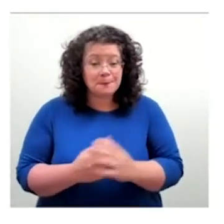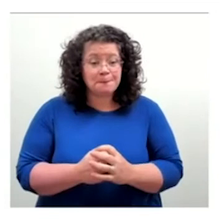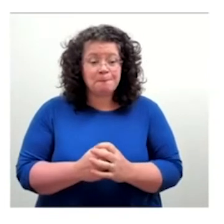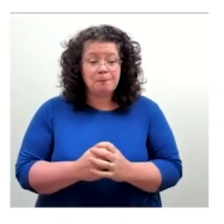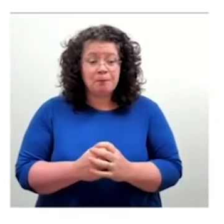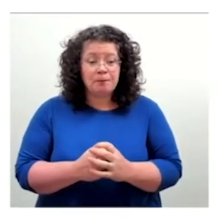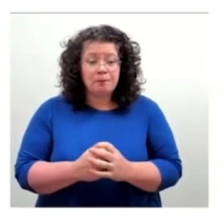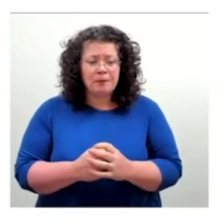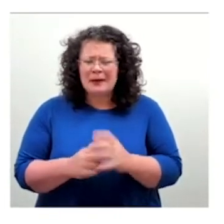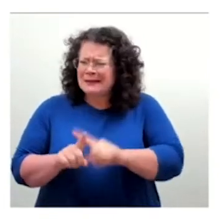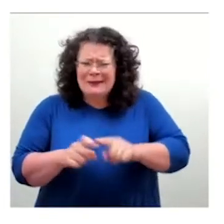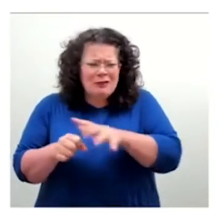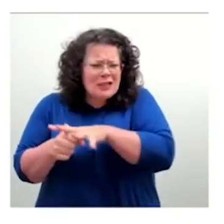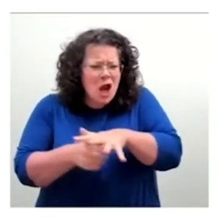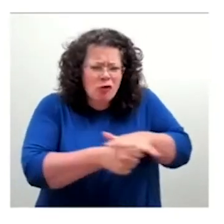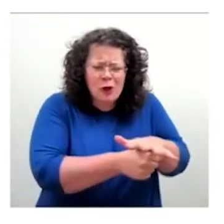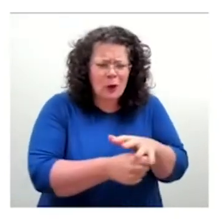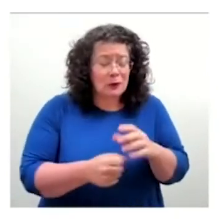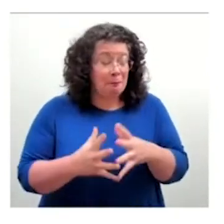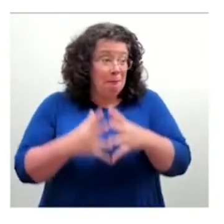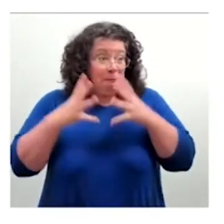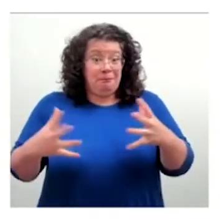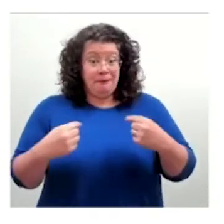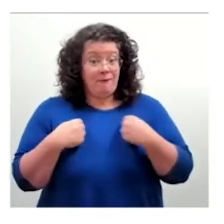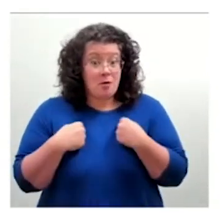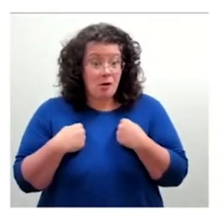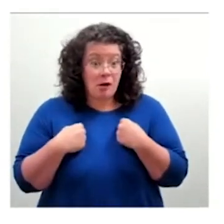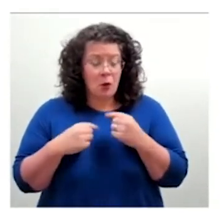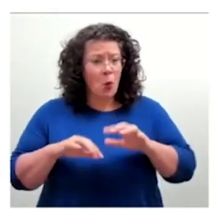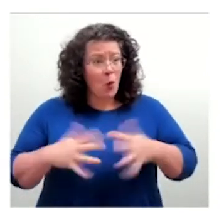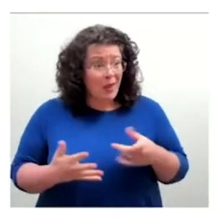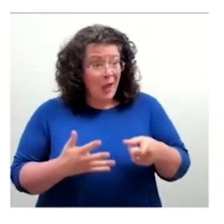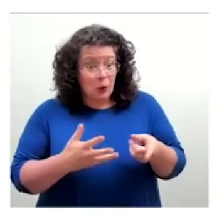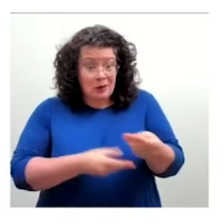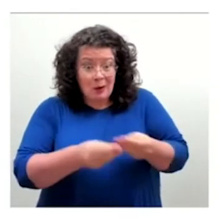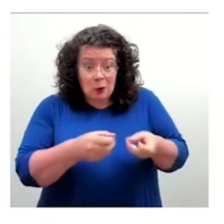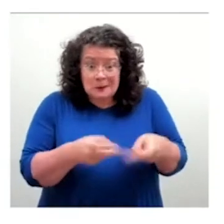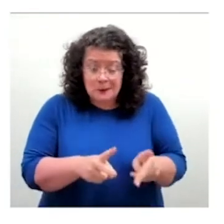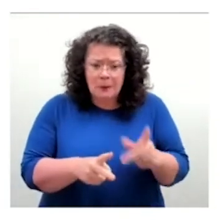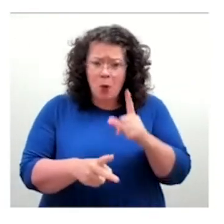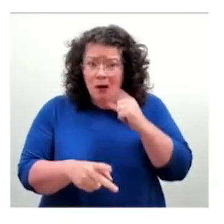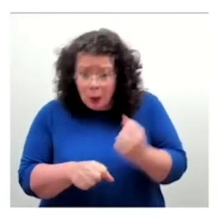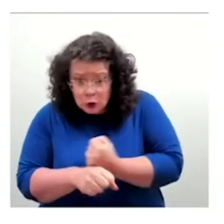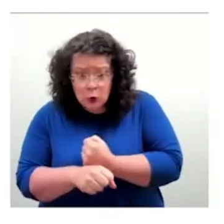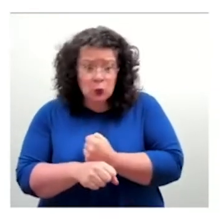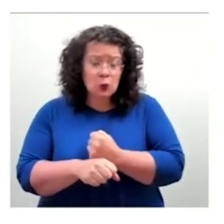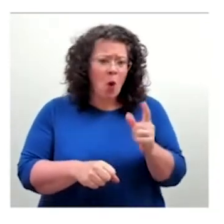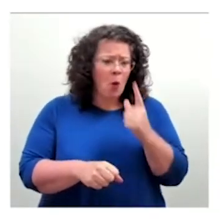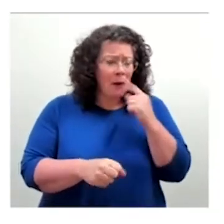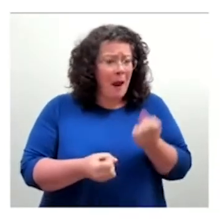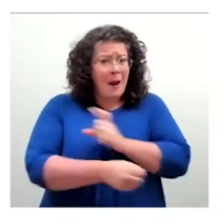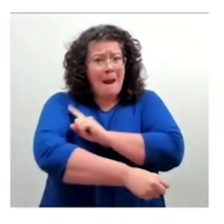narrator as a screen reader in our Windows environment, but we also power NVDA and we also power JAWS. That